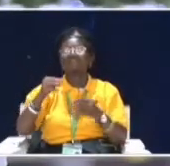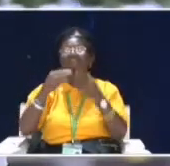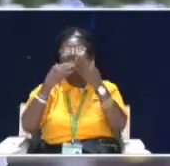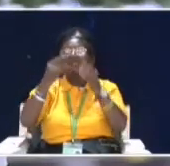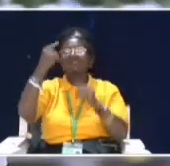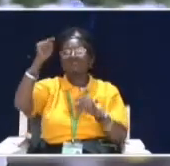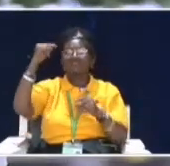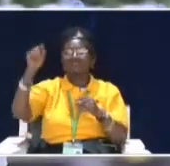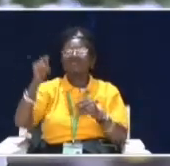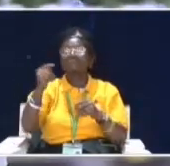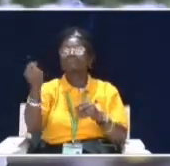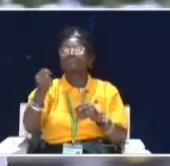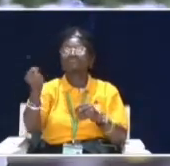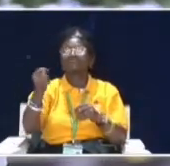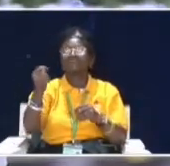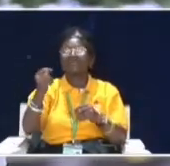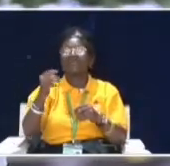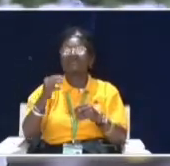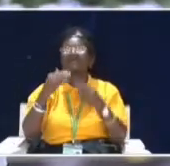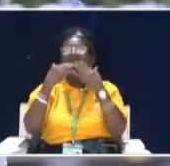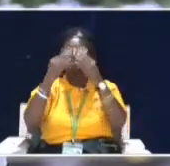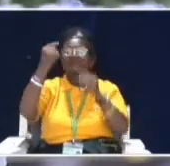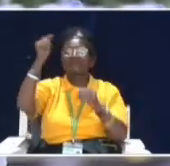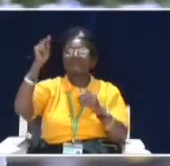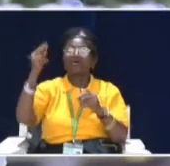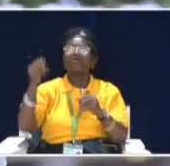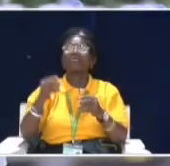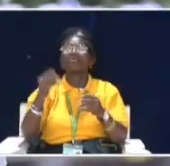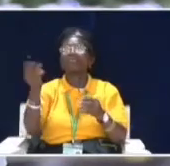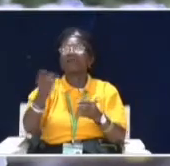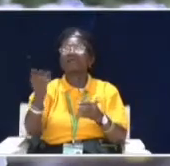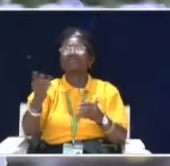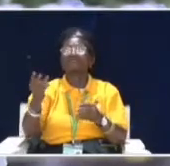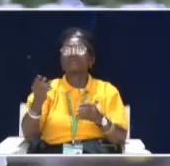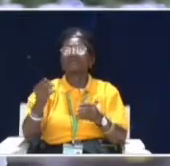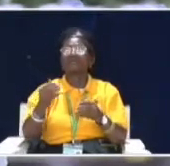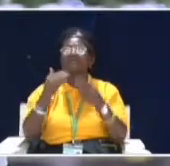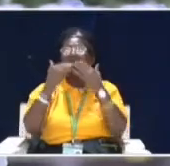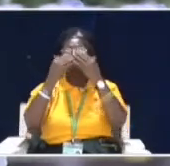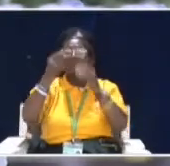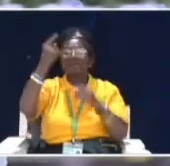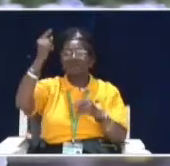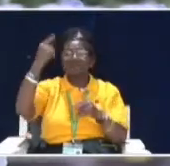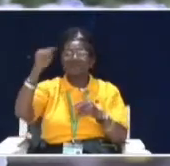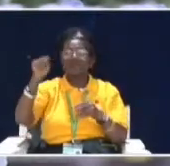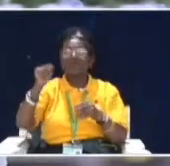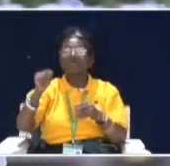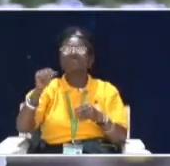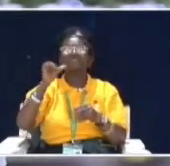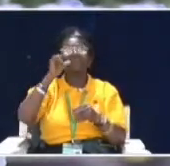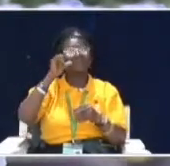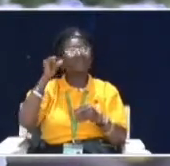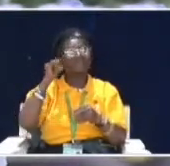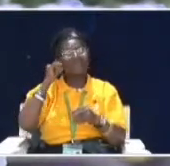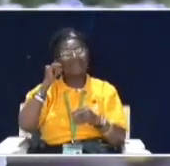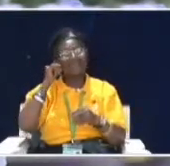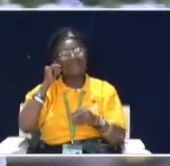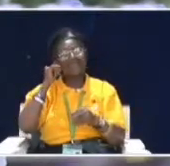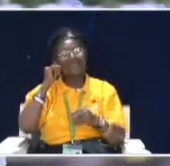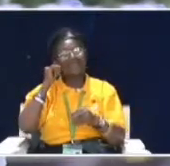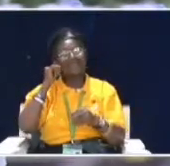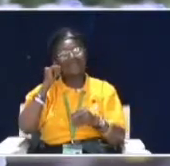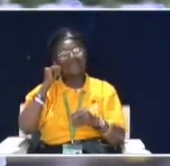you for Tuesday. Adupe fun ojo Tuesday. Thank you for Wednesday. Adupe fun ojo Wednesday. Thank you for yesterday. Adupe fun ojo